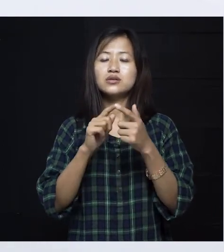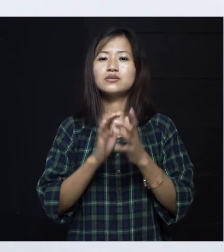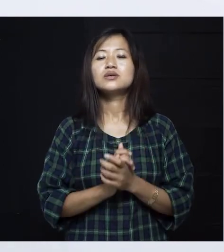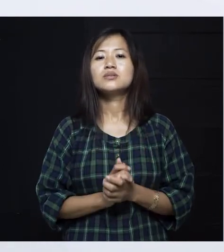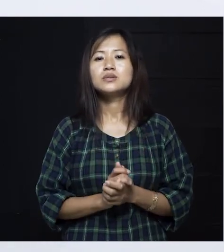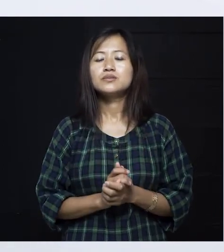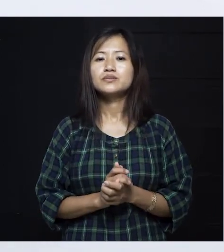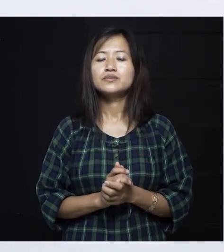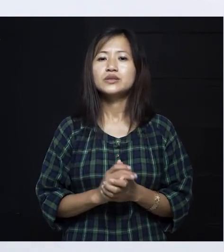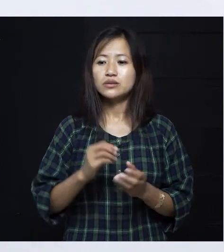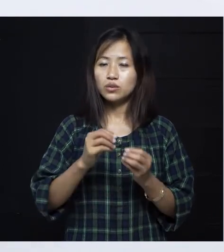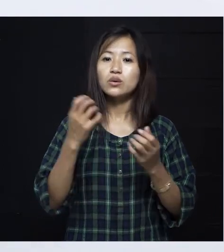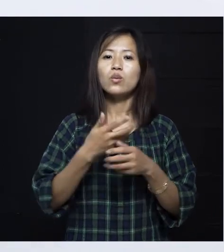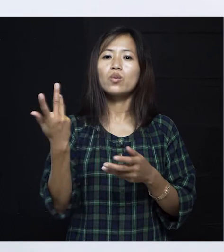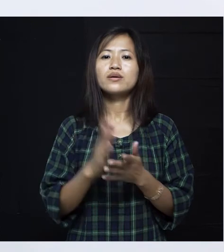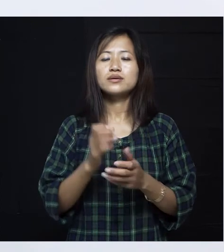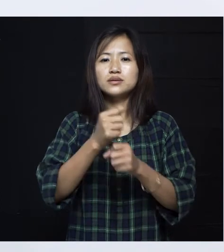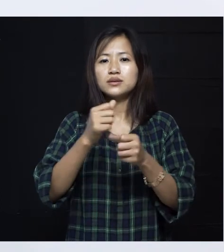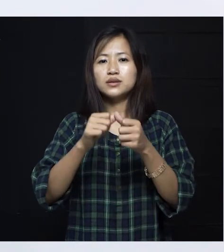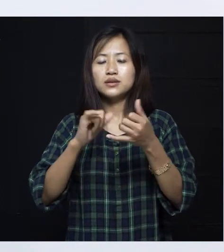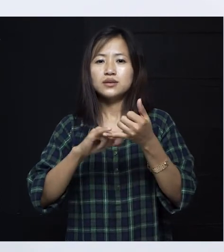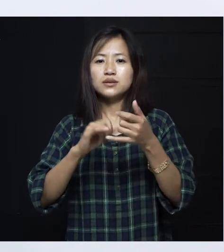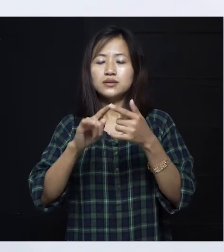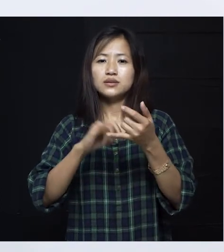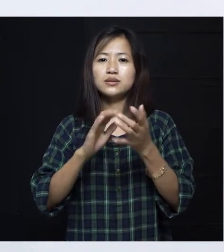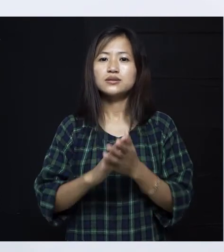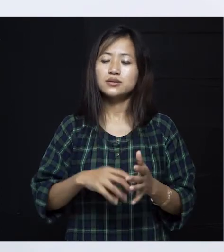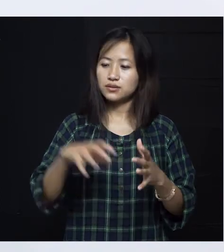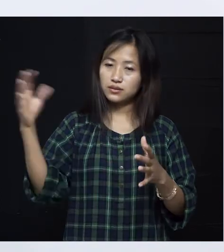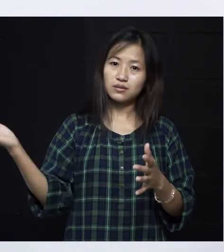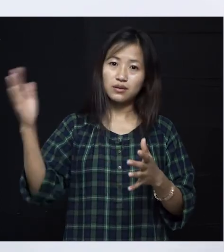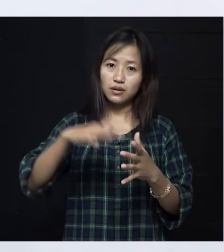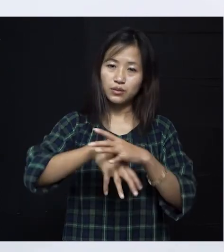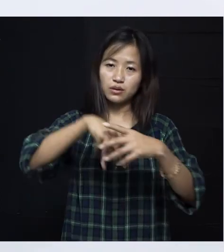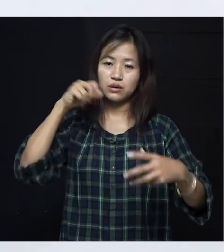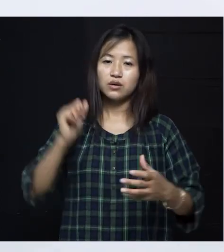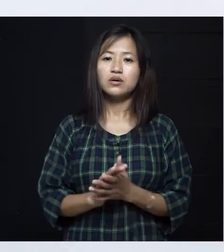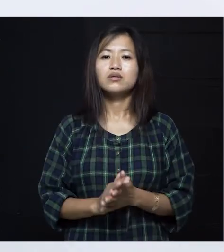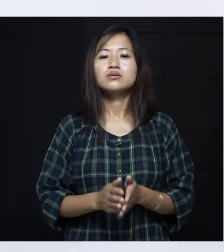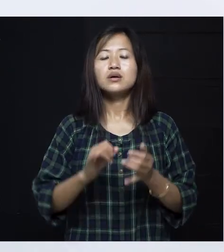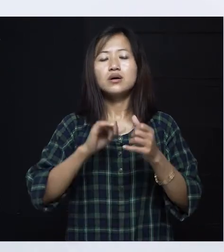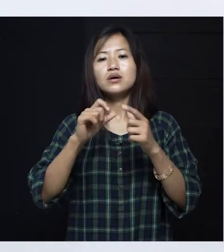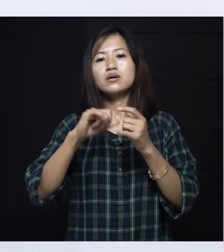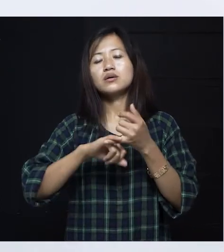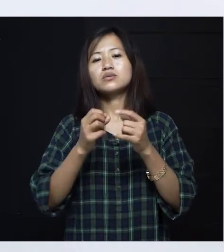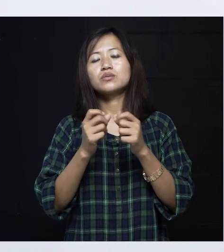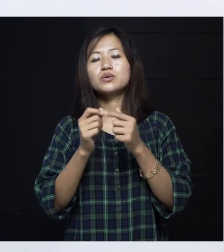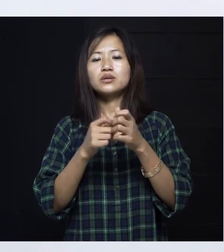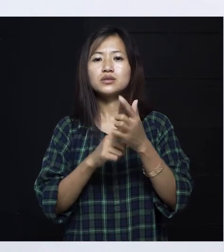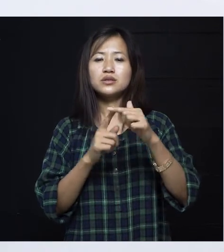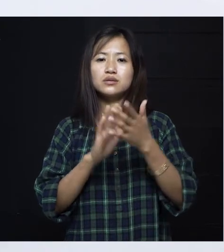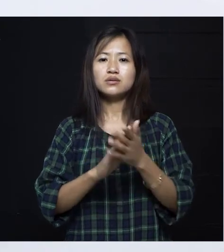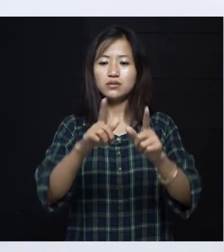leakage. Leakage means where the gas is coming out. Okay, then there is also danger of sabotage or